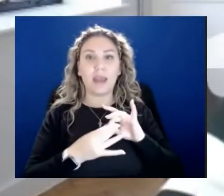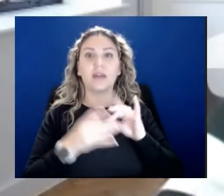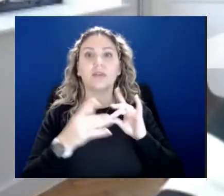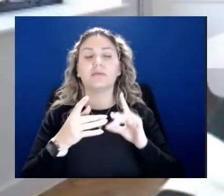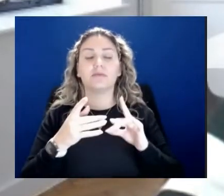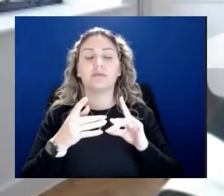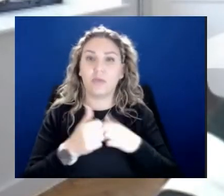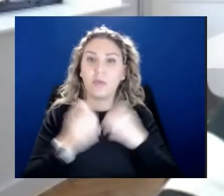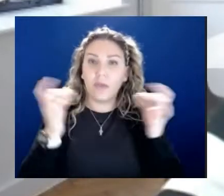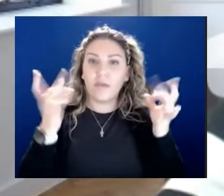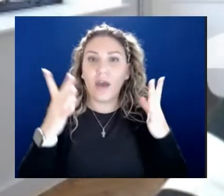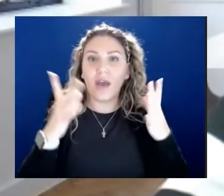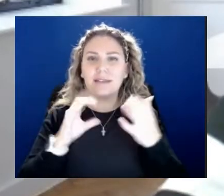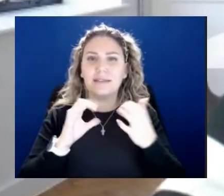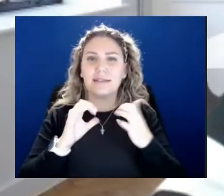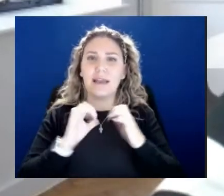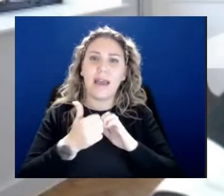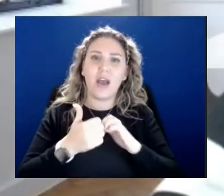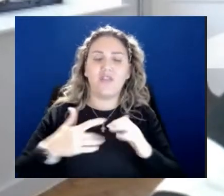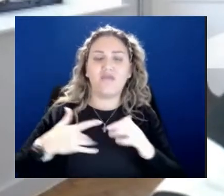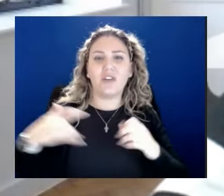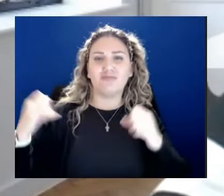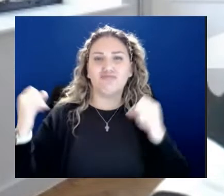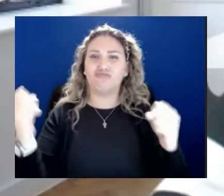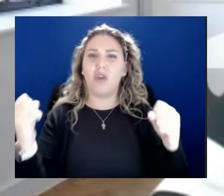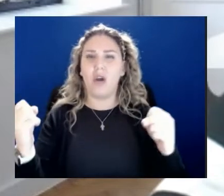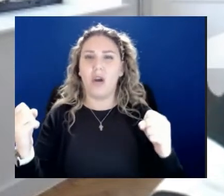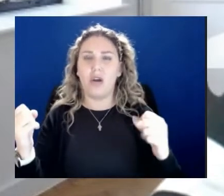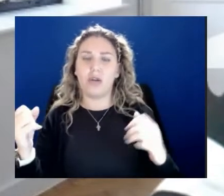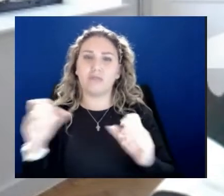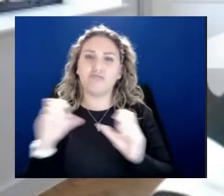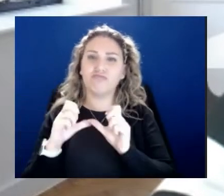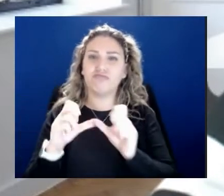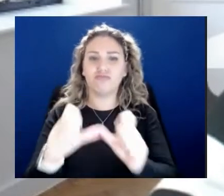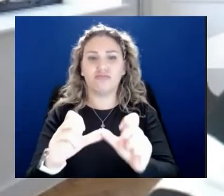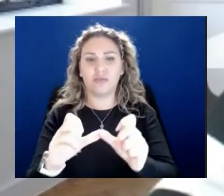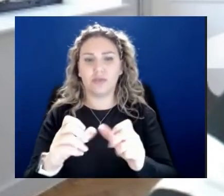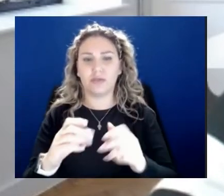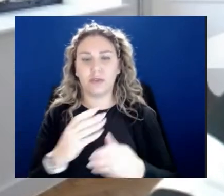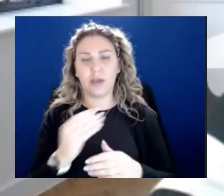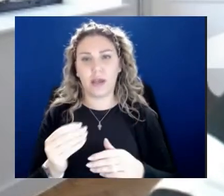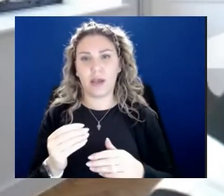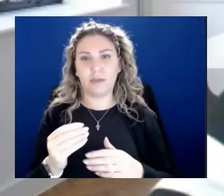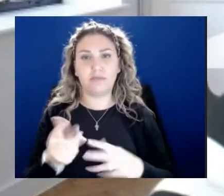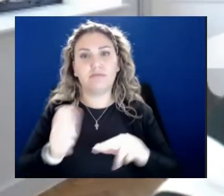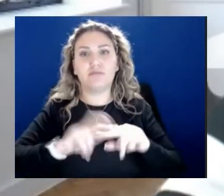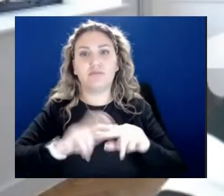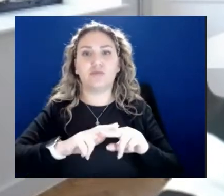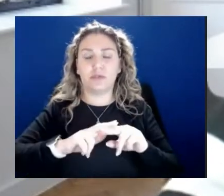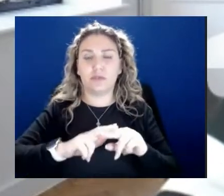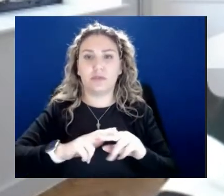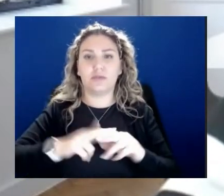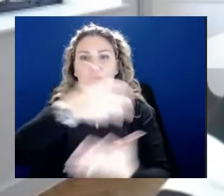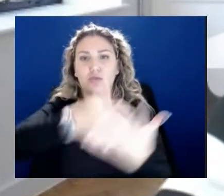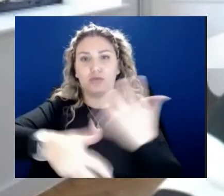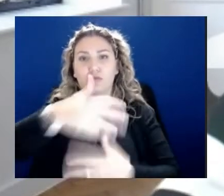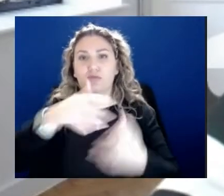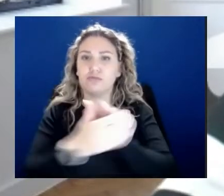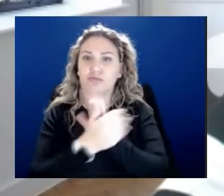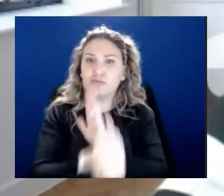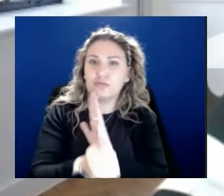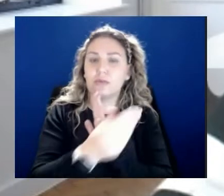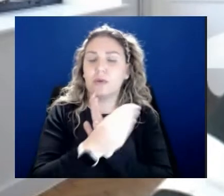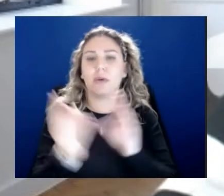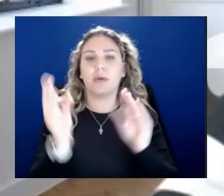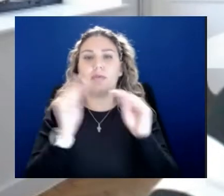we can build resiliency and increasing social skills to cope with violence in more